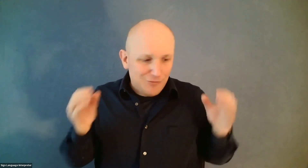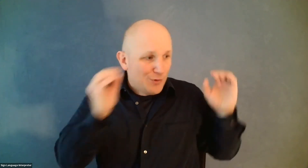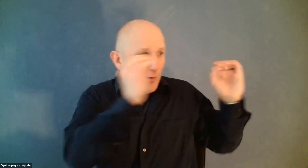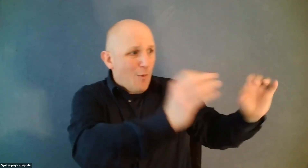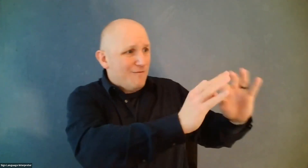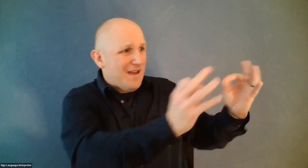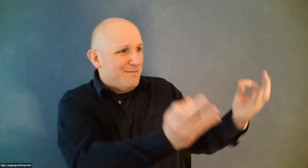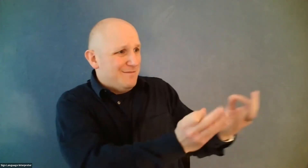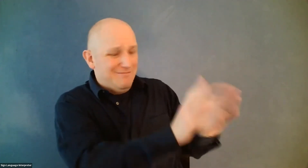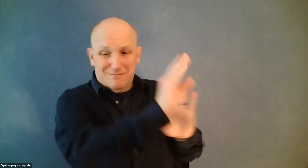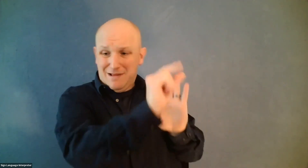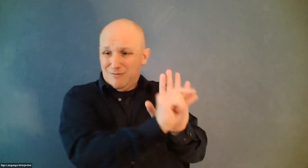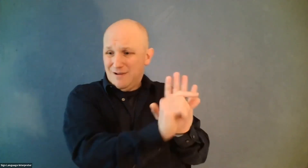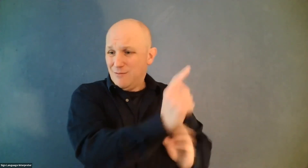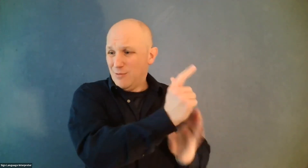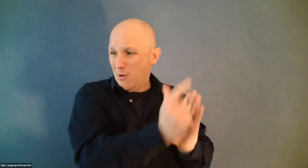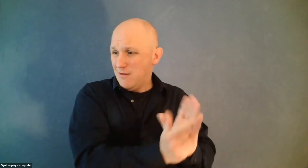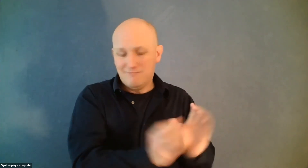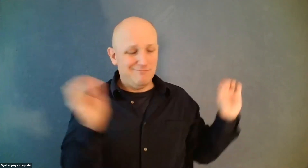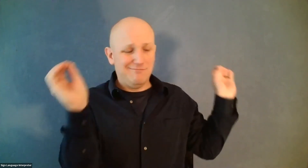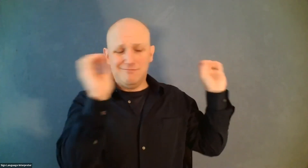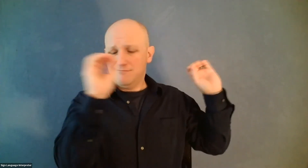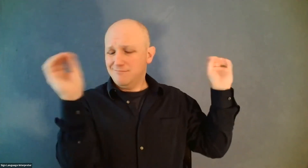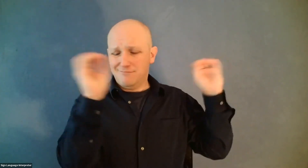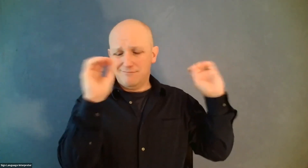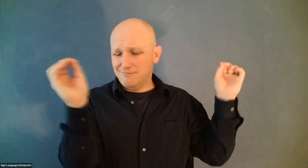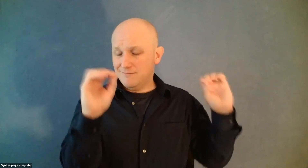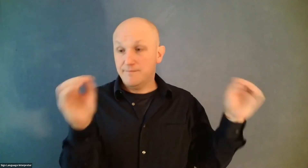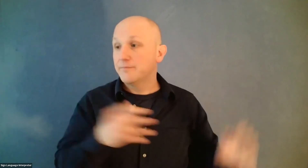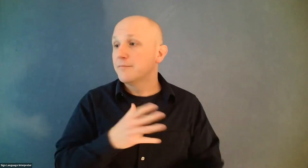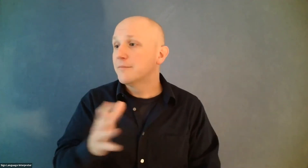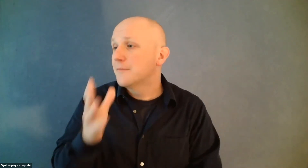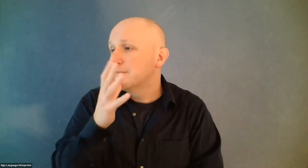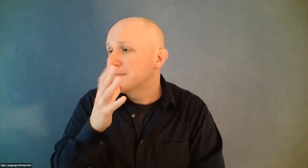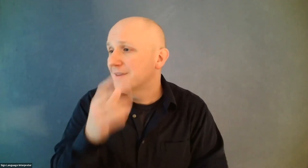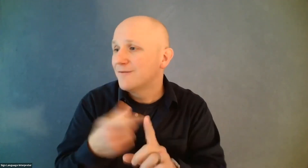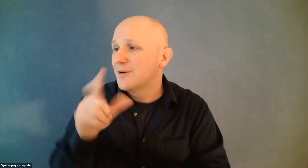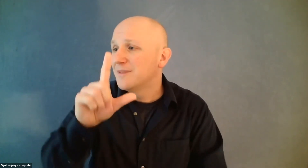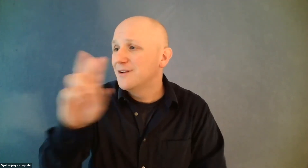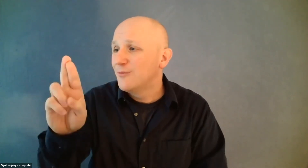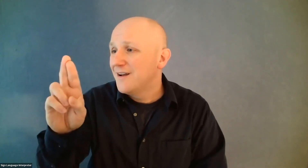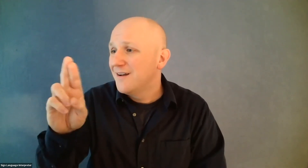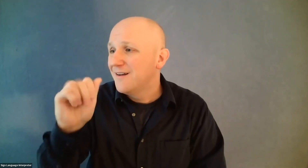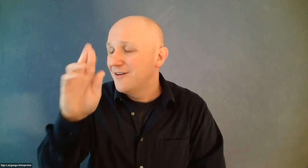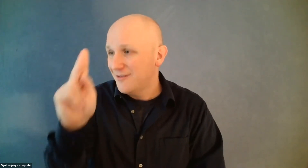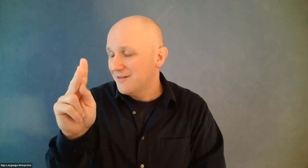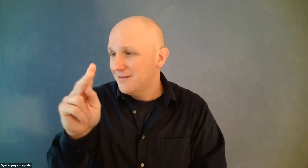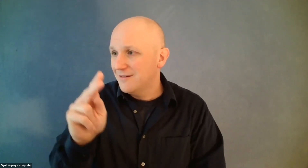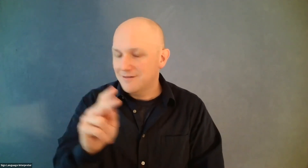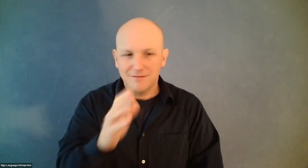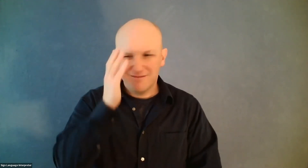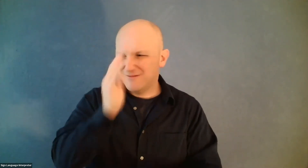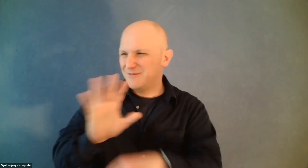family. My mom is from Little Rock. Them videos we see on when